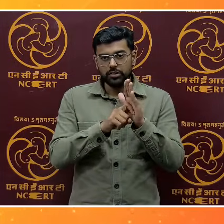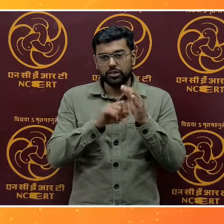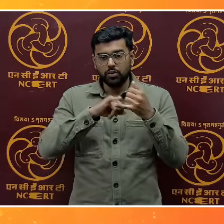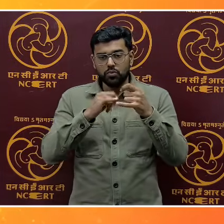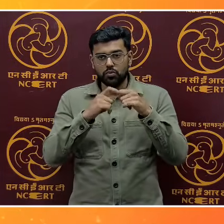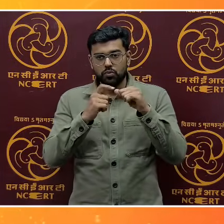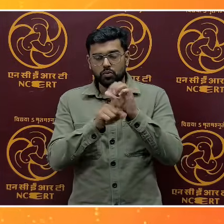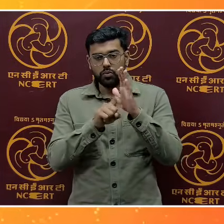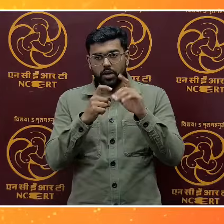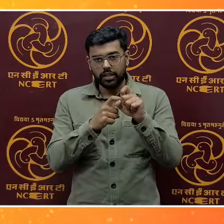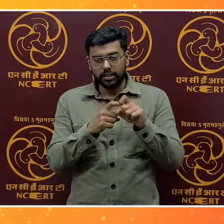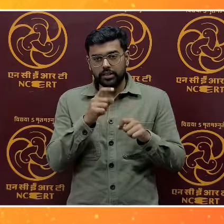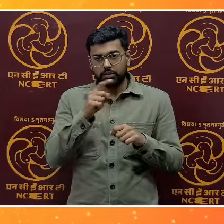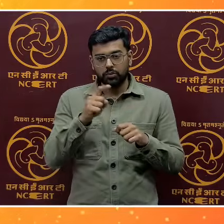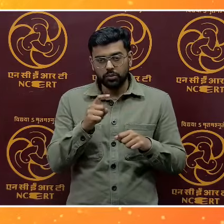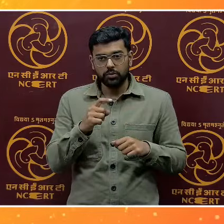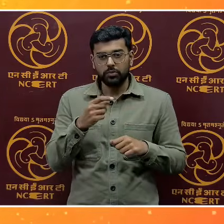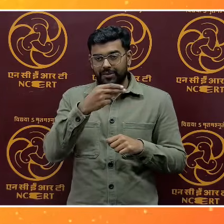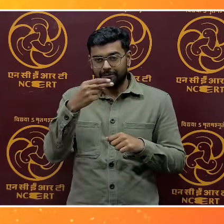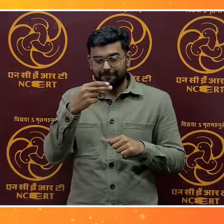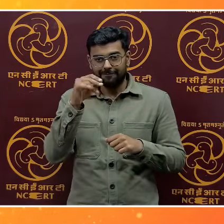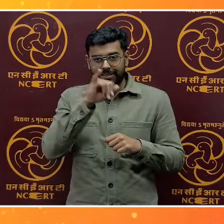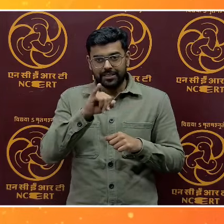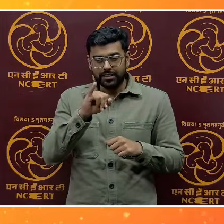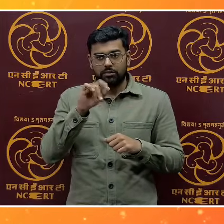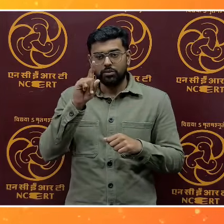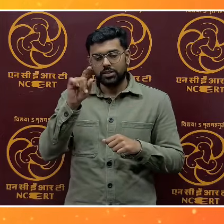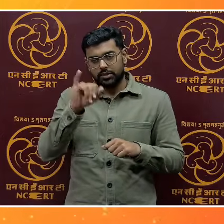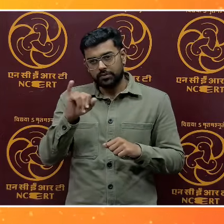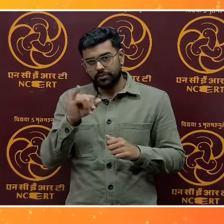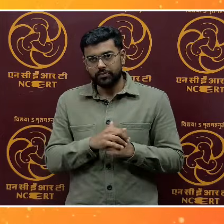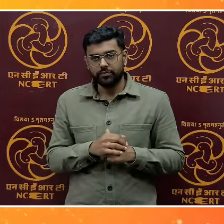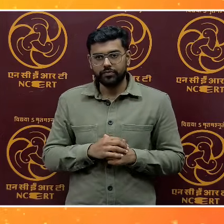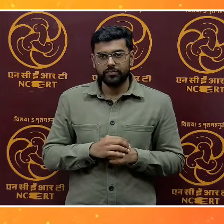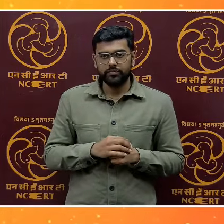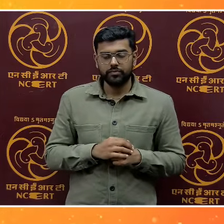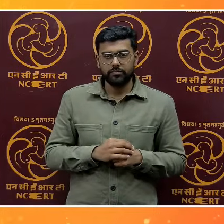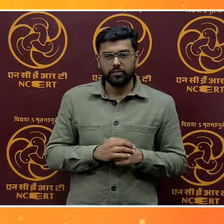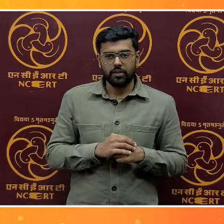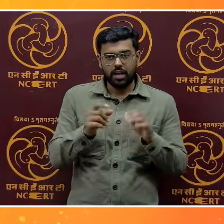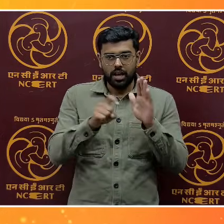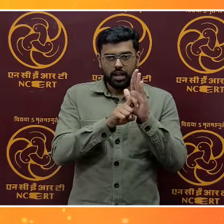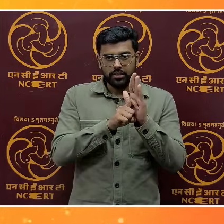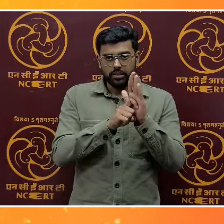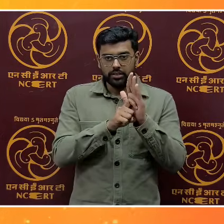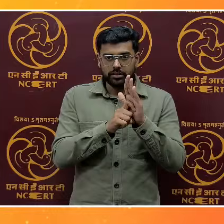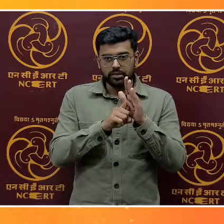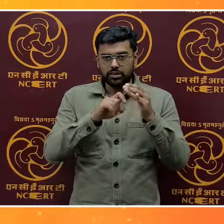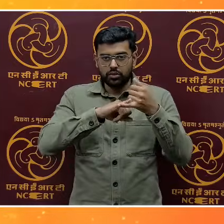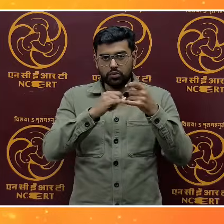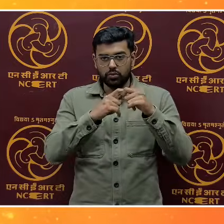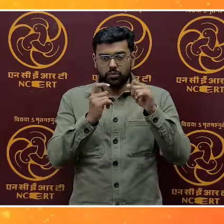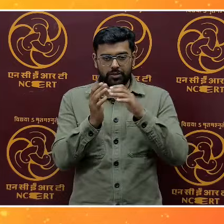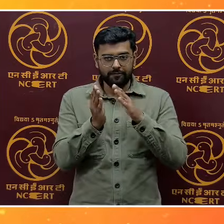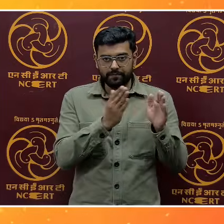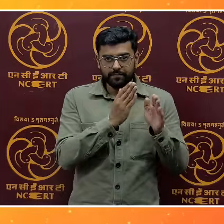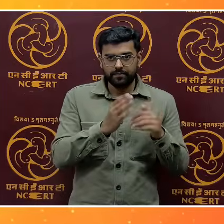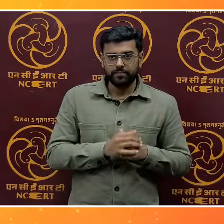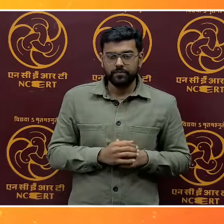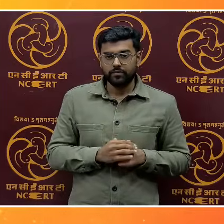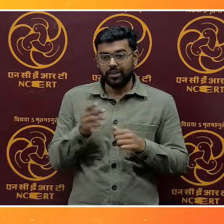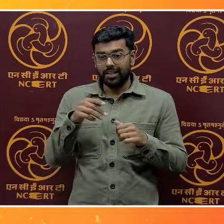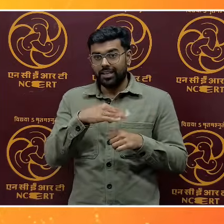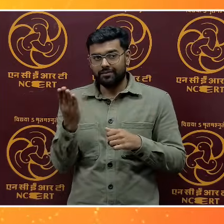to 616. Now, I will keep r square on one side because I need to calculate, and other